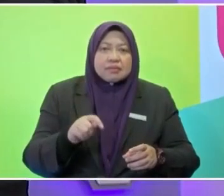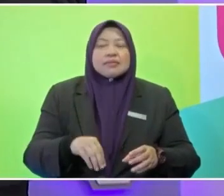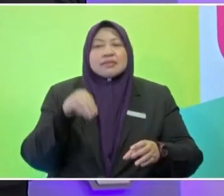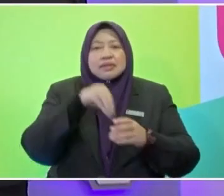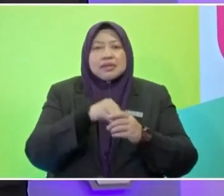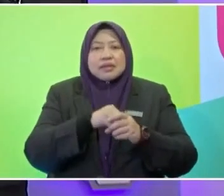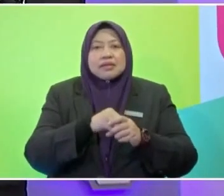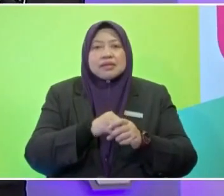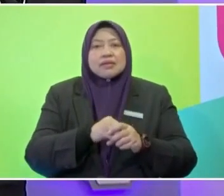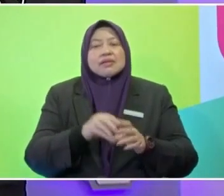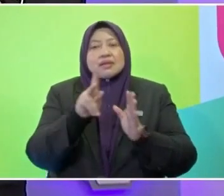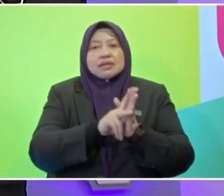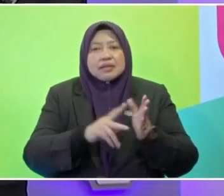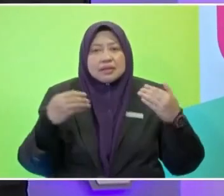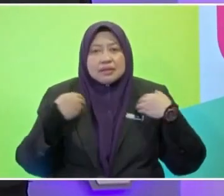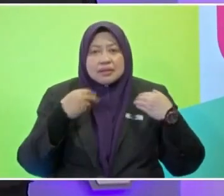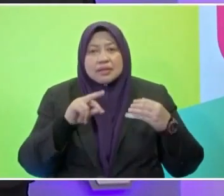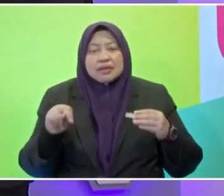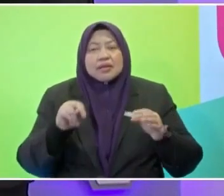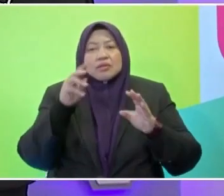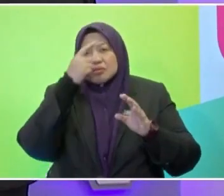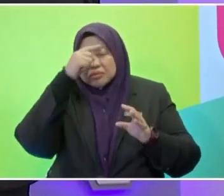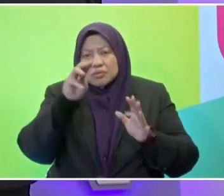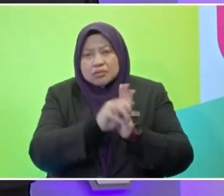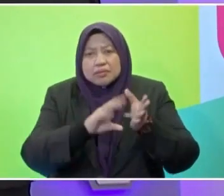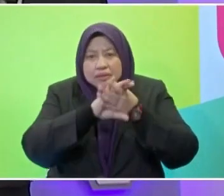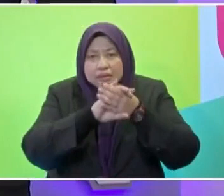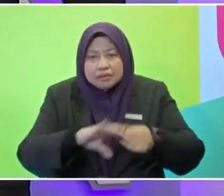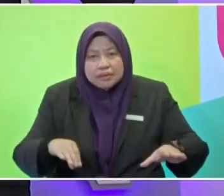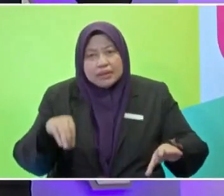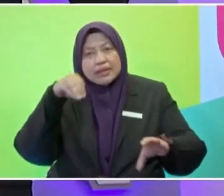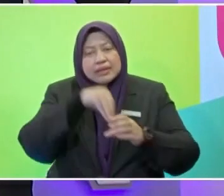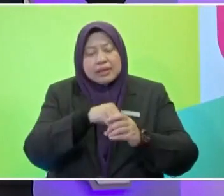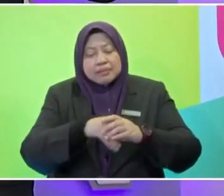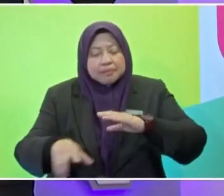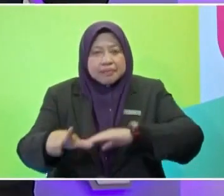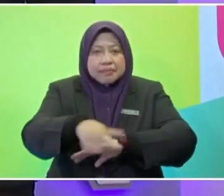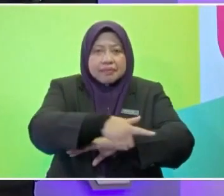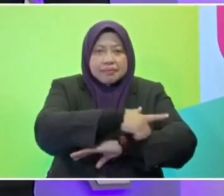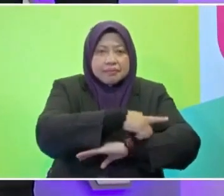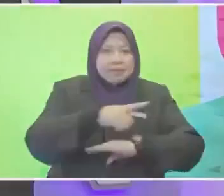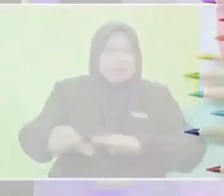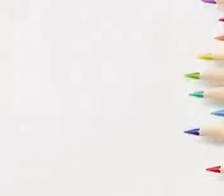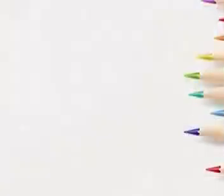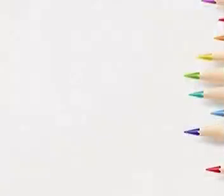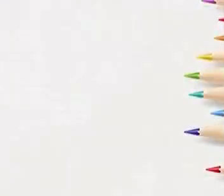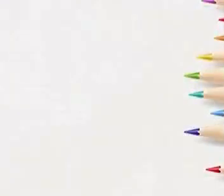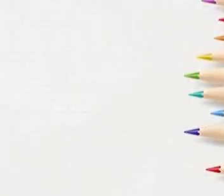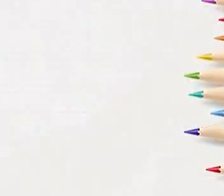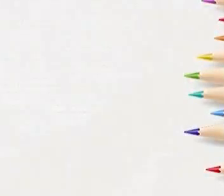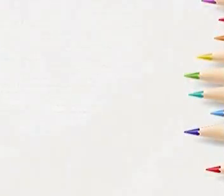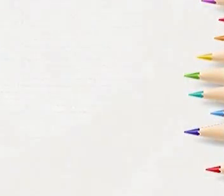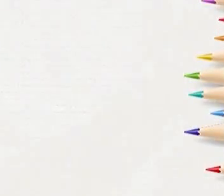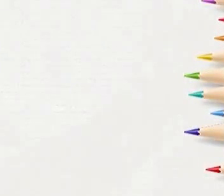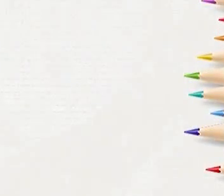mission. Especially, this usually happens at sea. Okay. So if let's say there's an accident or a ship is